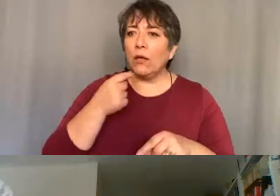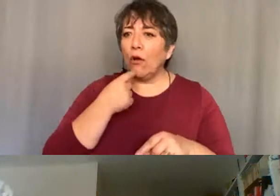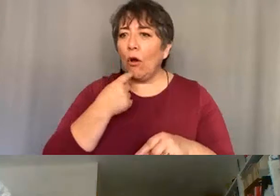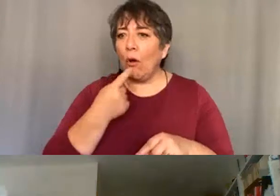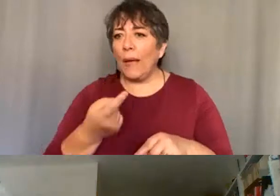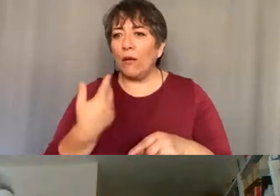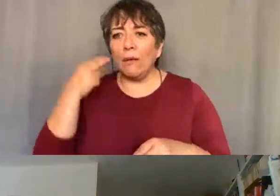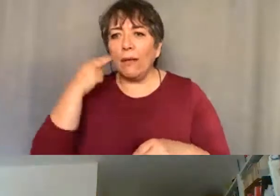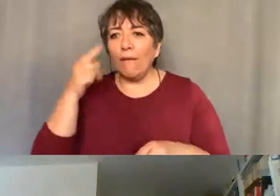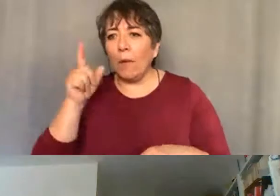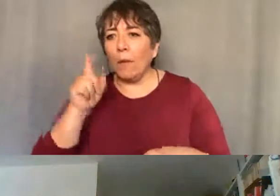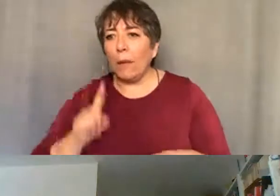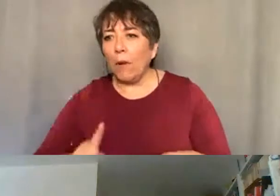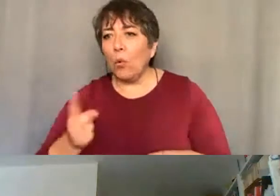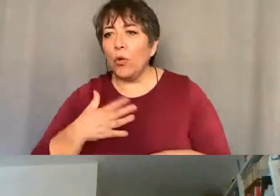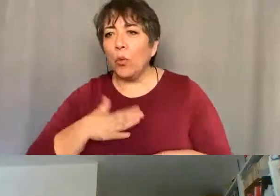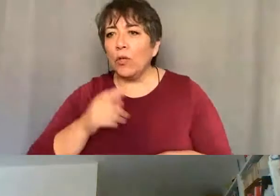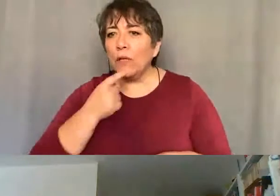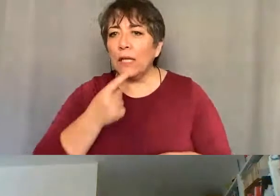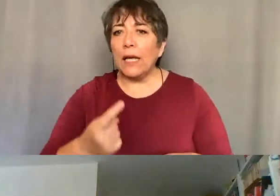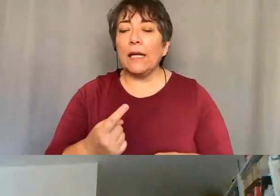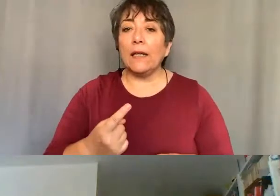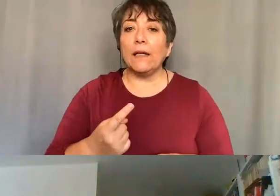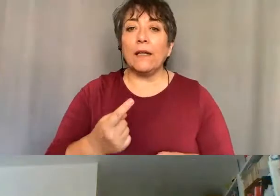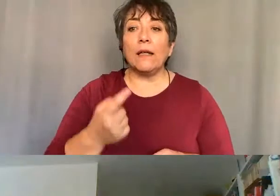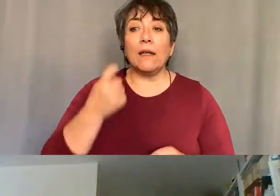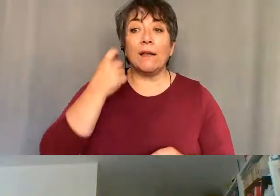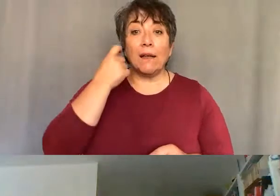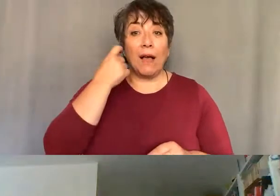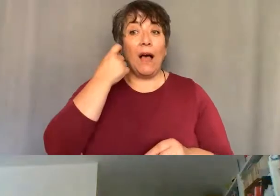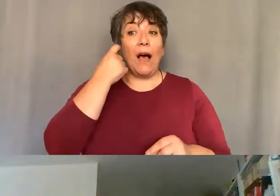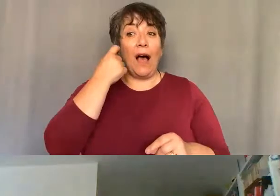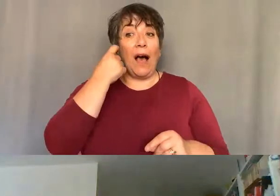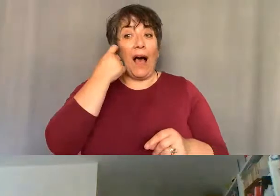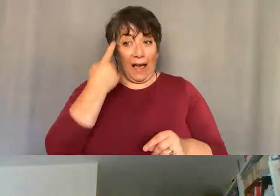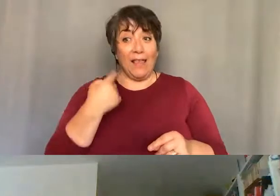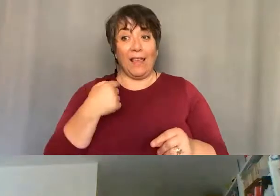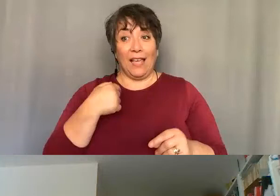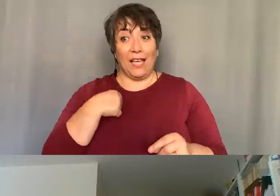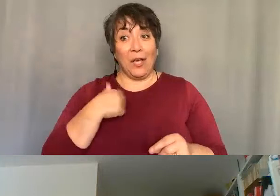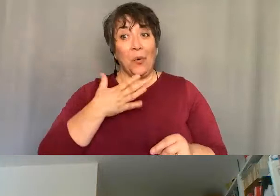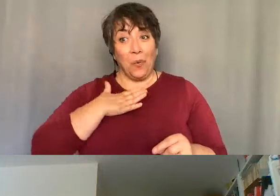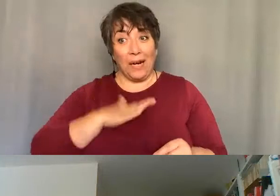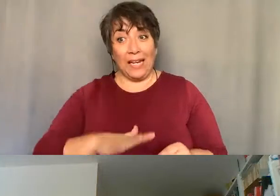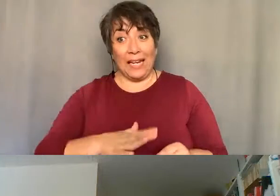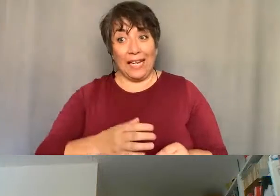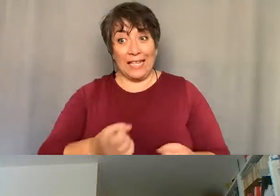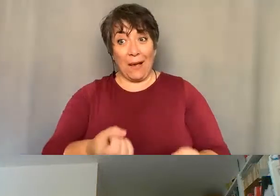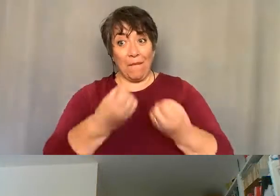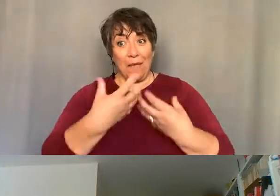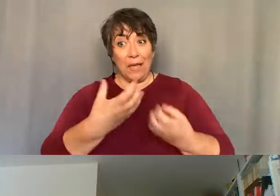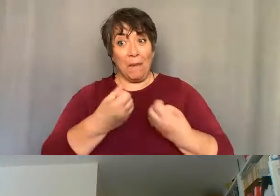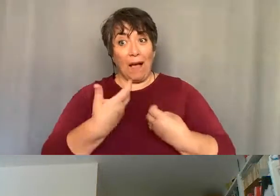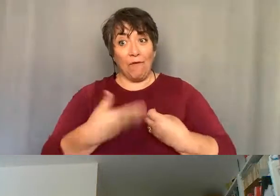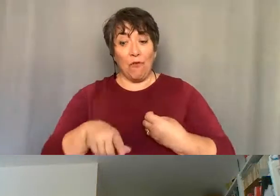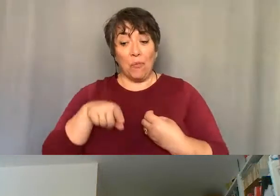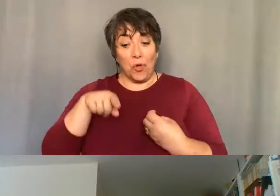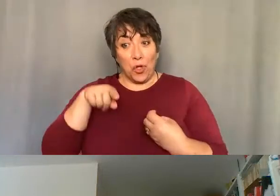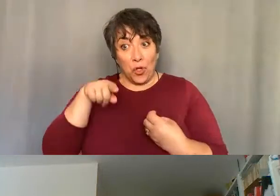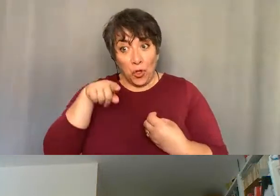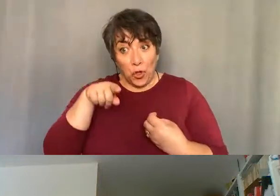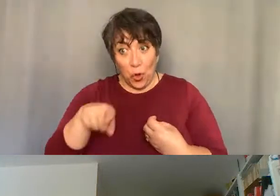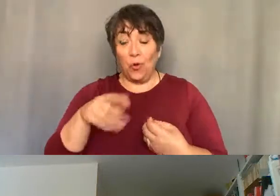that, please do. I think we would really welcome some input and support from you to be able to help us navigate